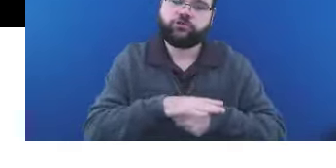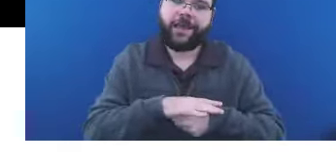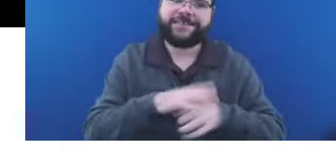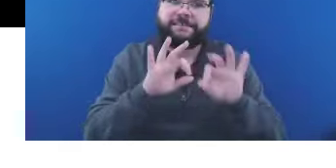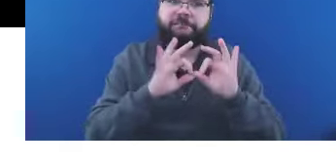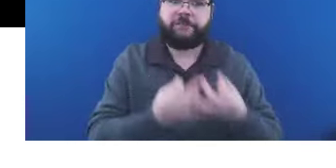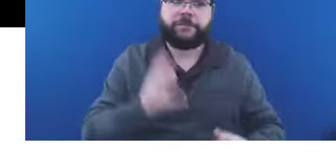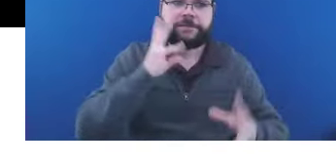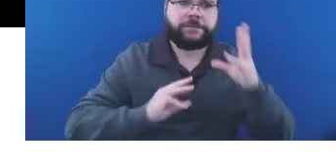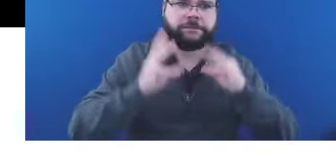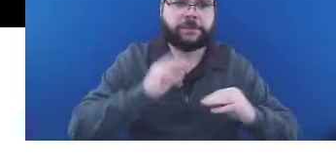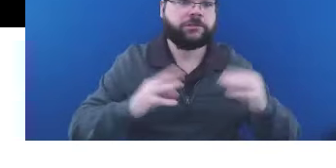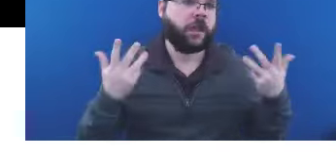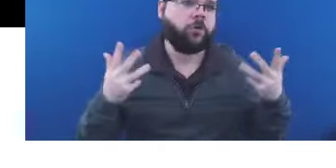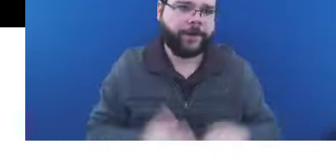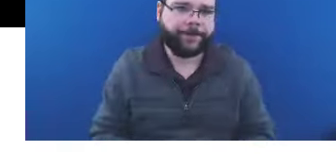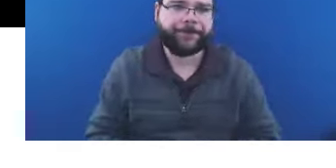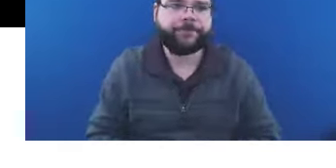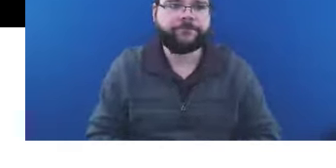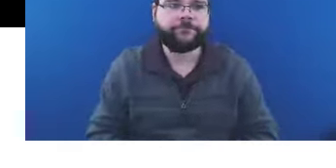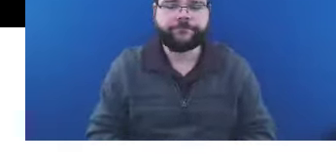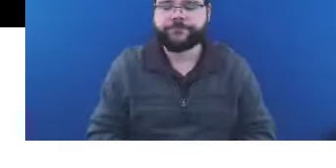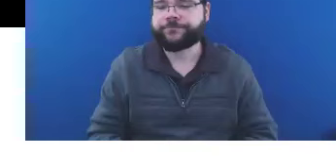already having.